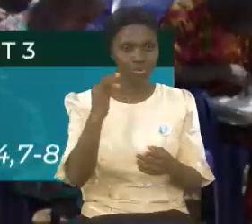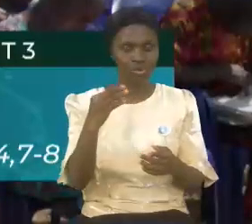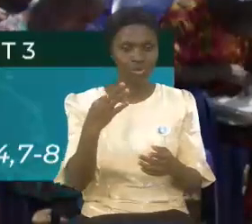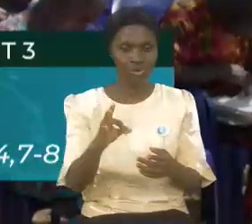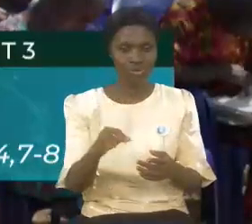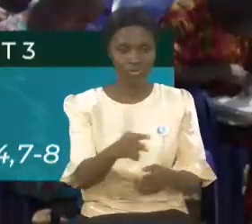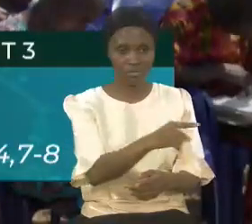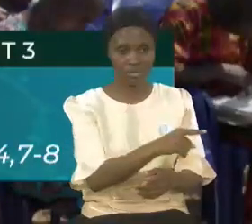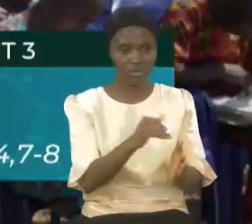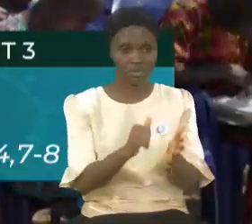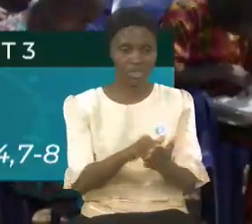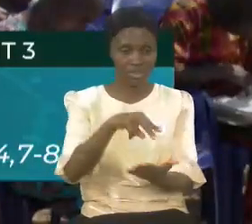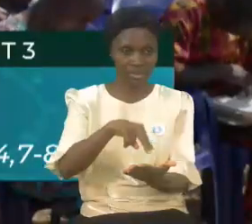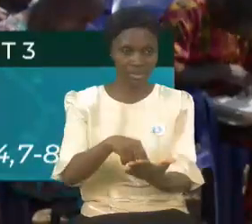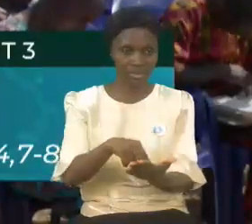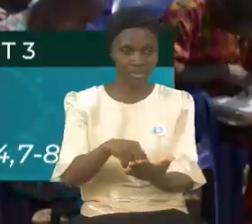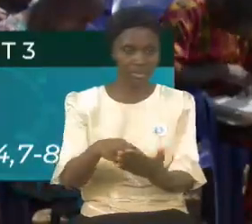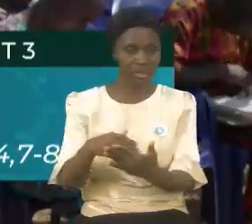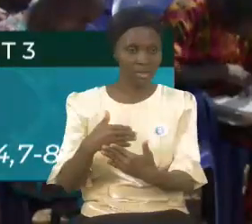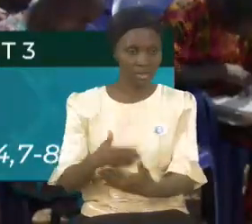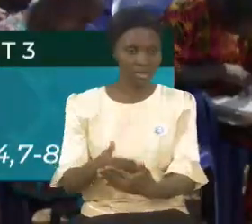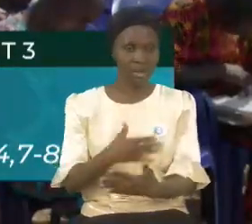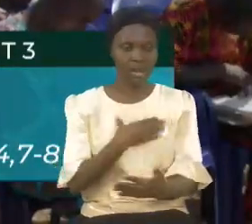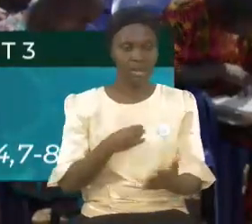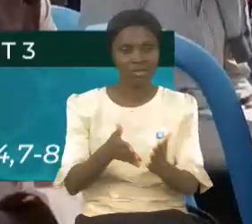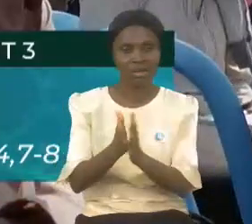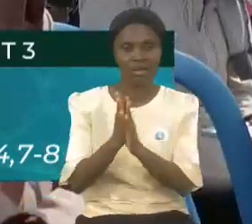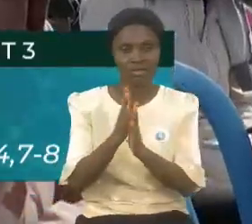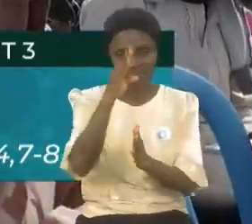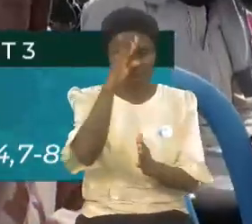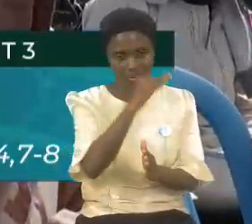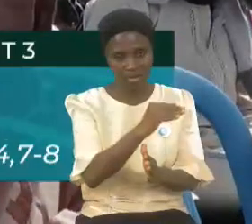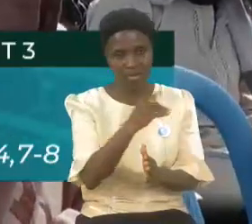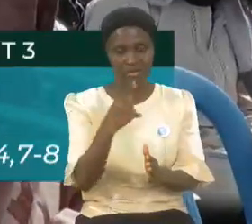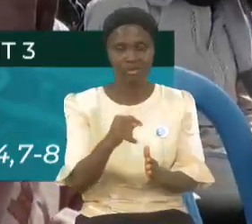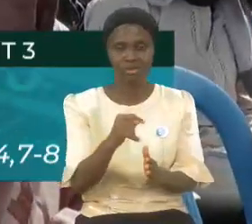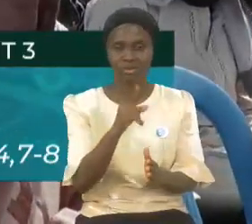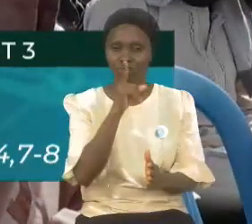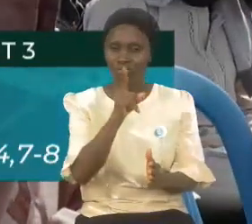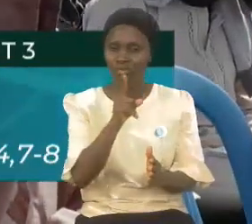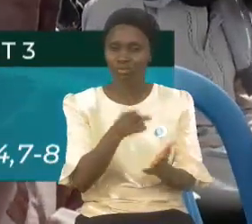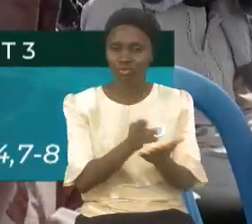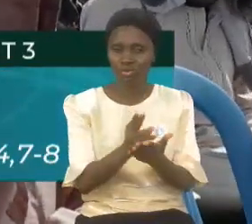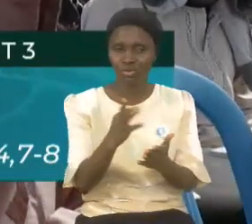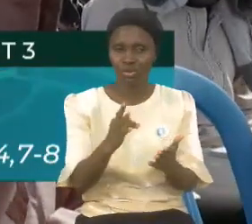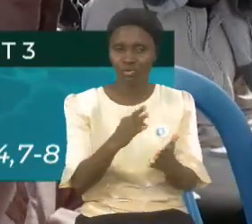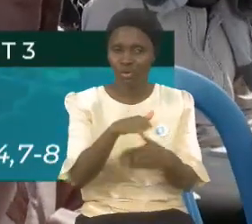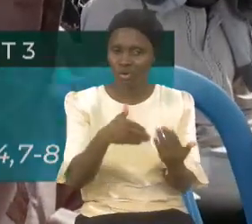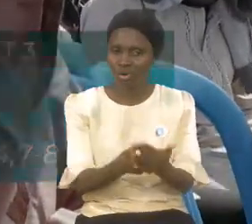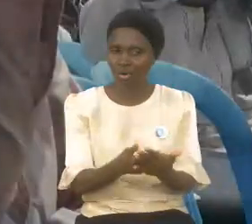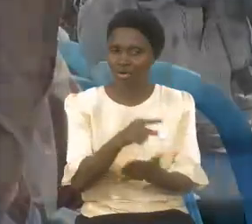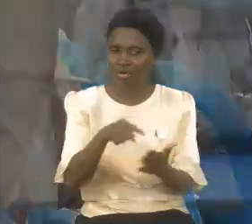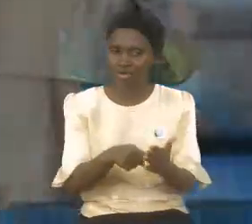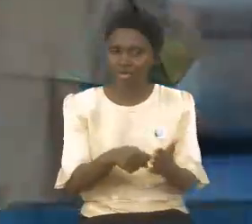them that stood by and asked him the truth of all this, the meaning of all this.